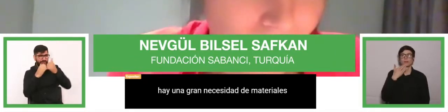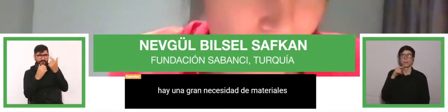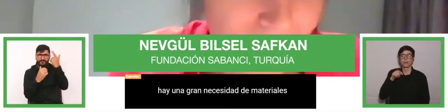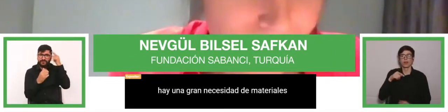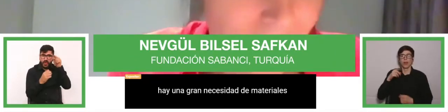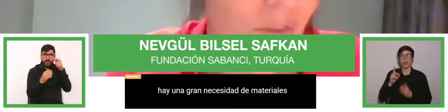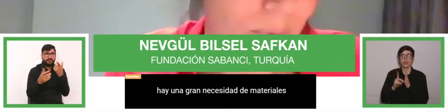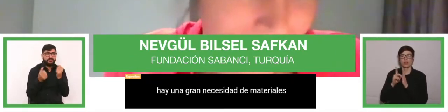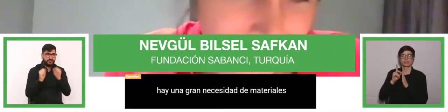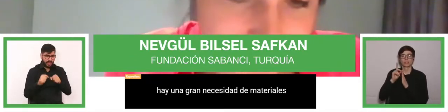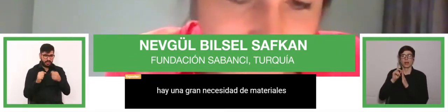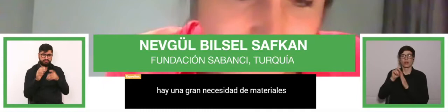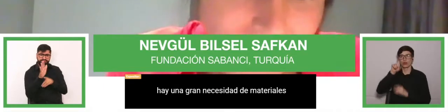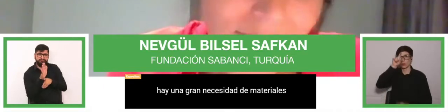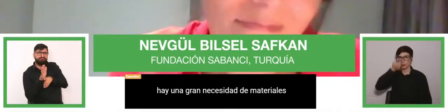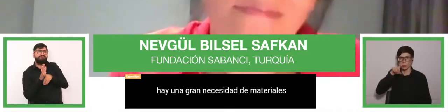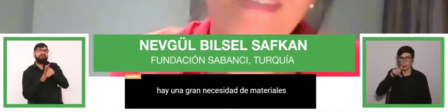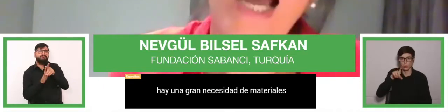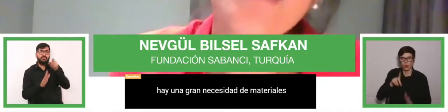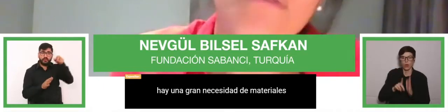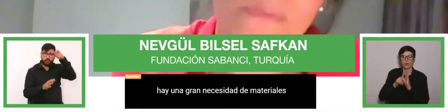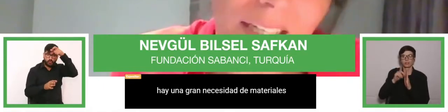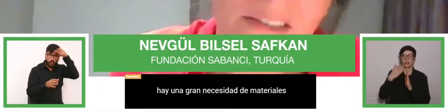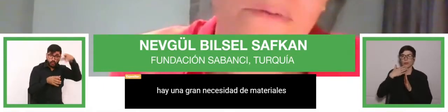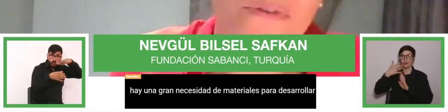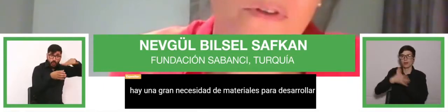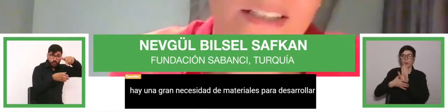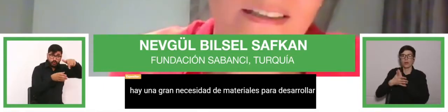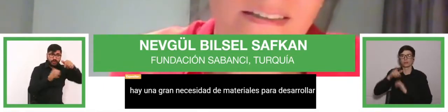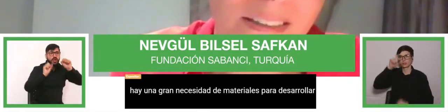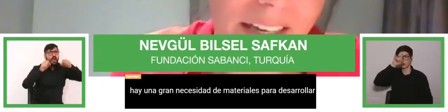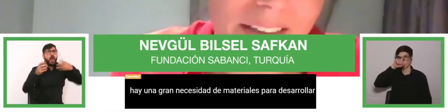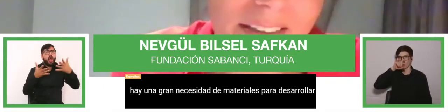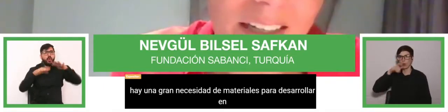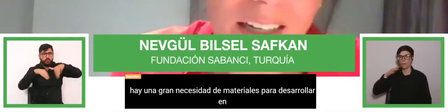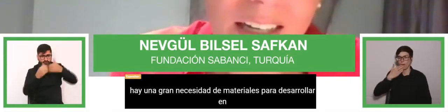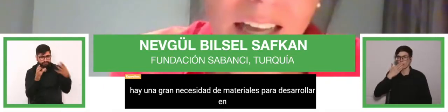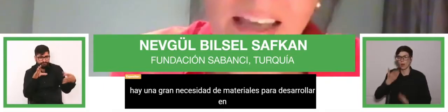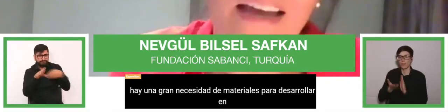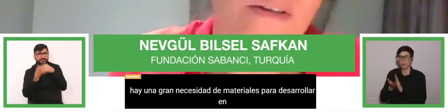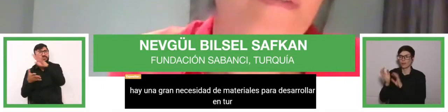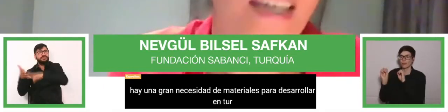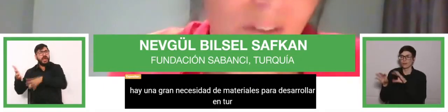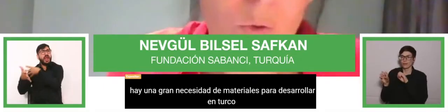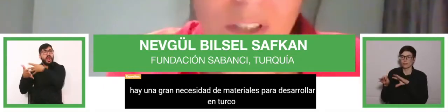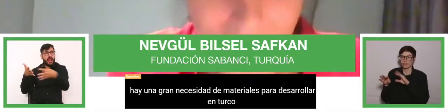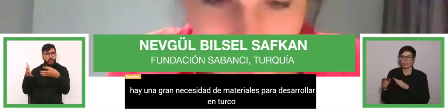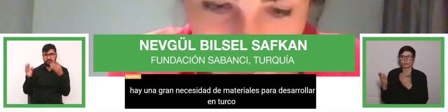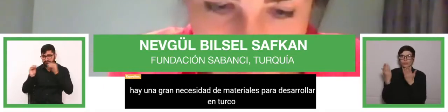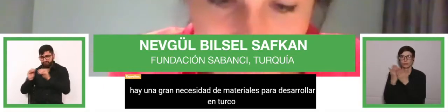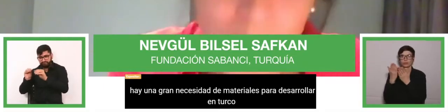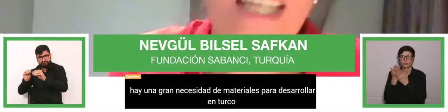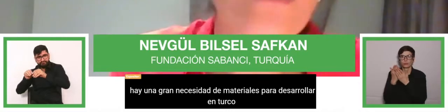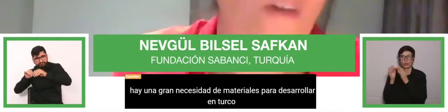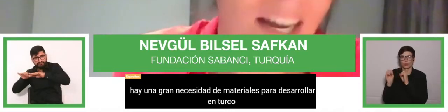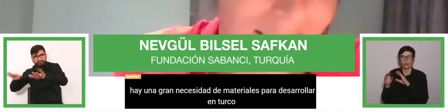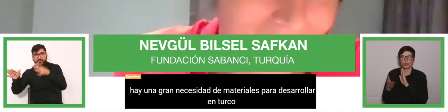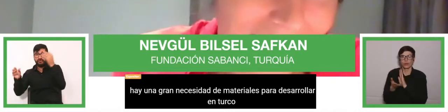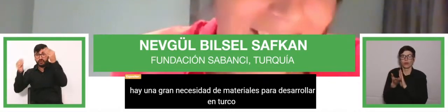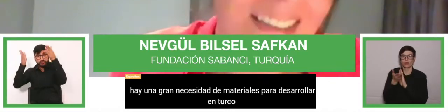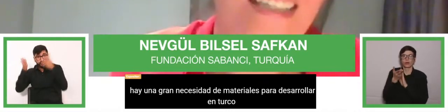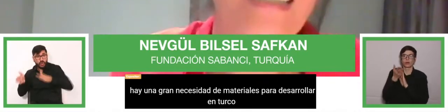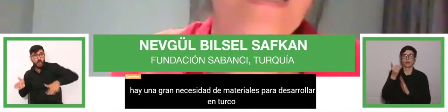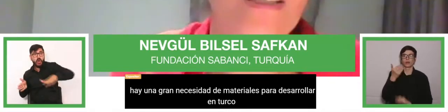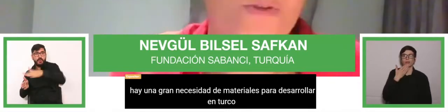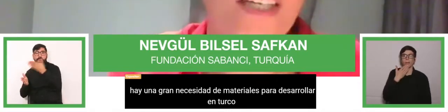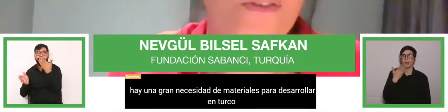their creativity, and influence their academic and social life. So we